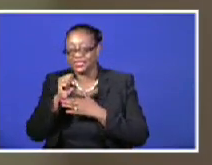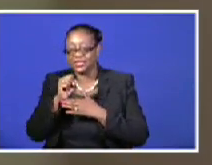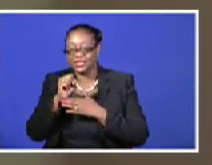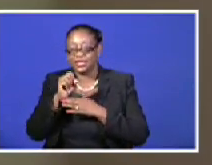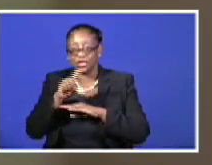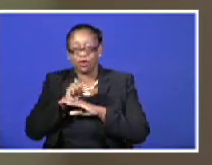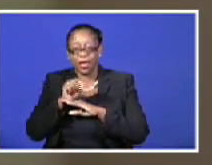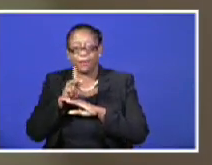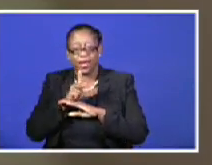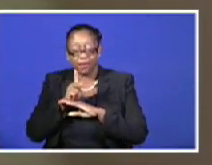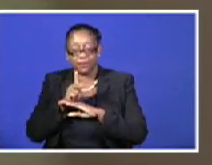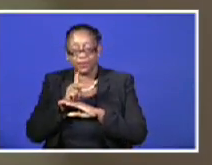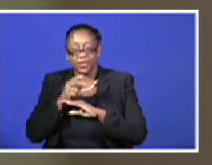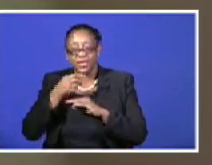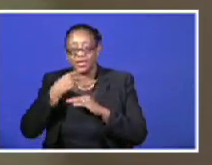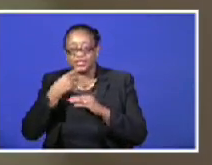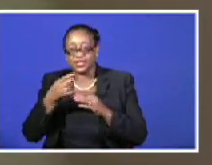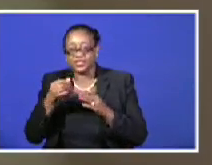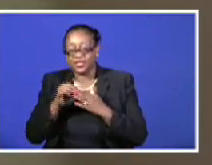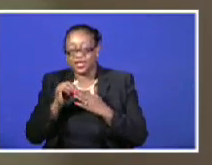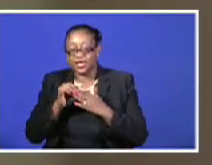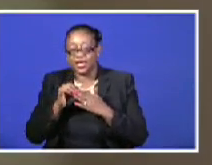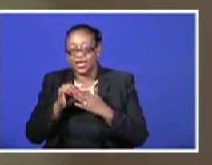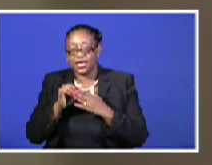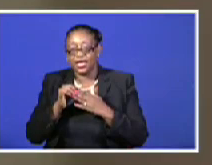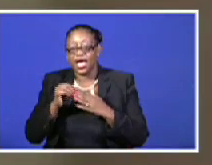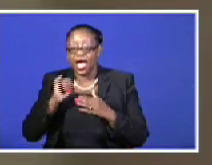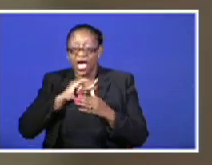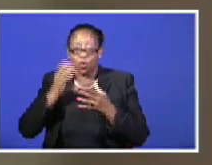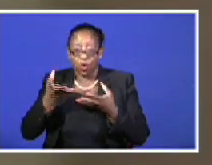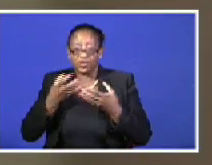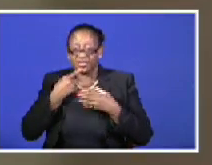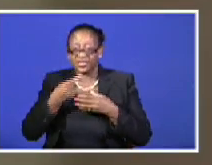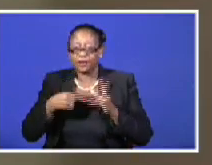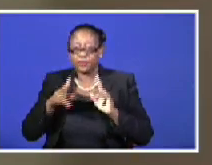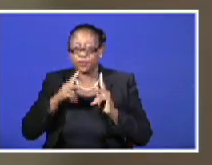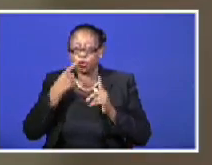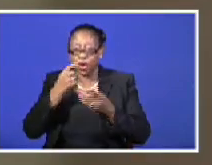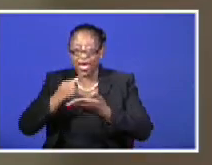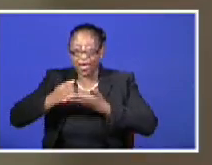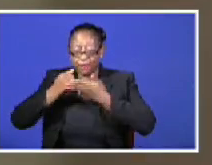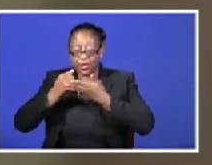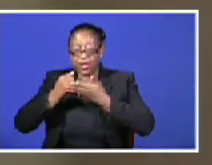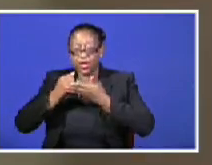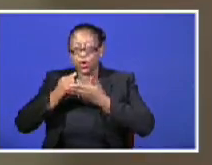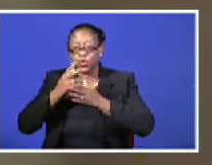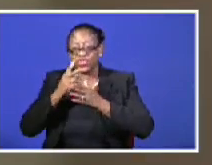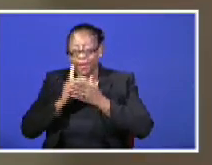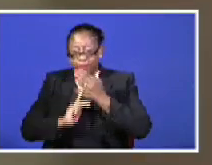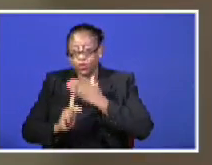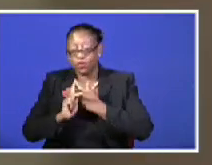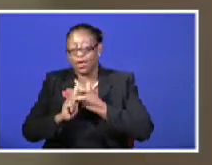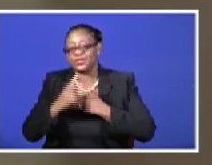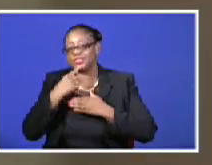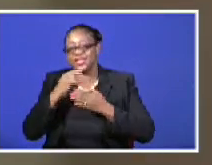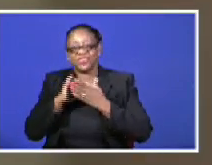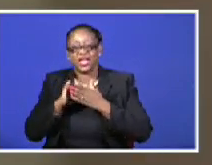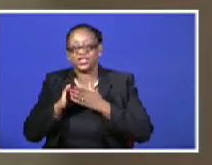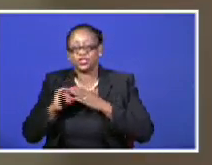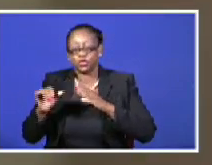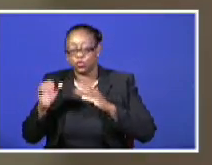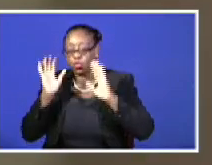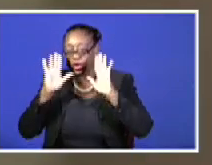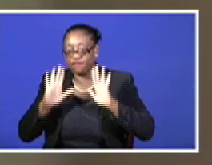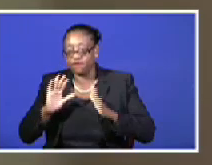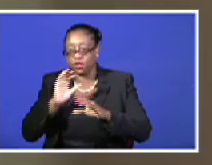Bahama. I have to give congratulations to the surveillance unit, both here and throughout the islands and in Grand Bahama, for the work that they've been doing